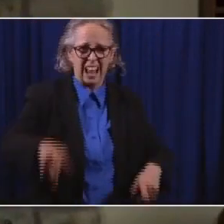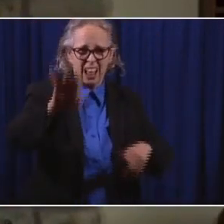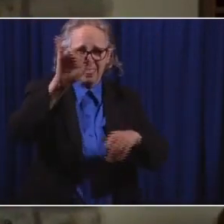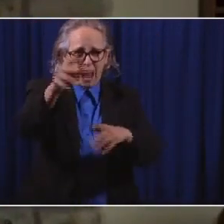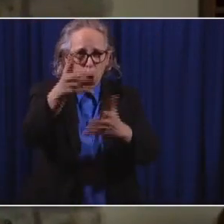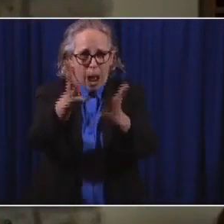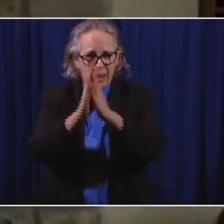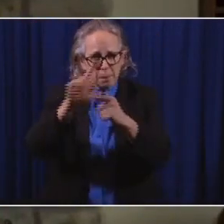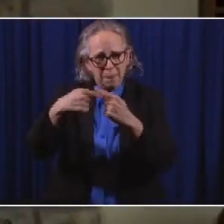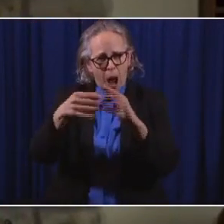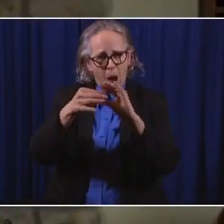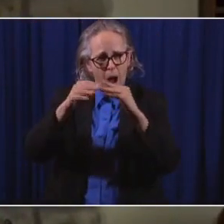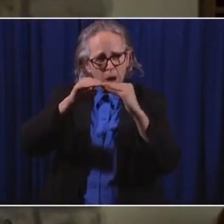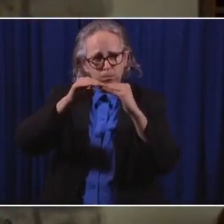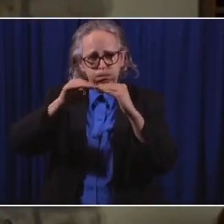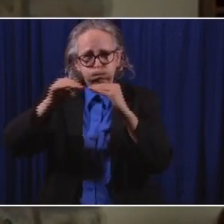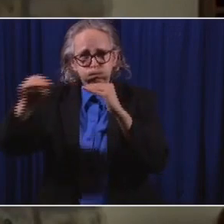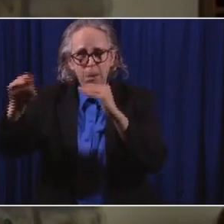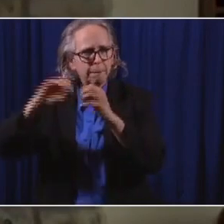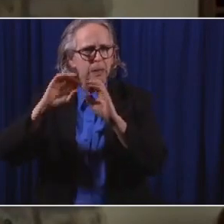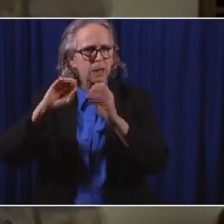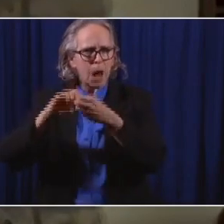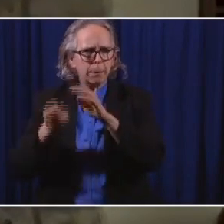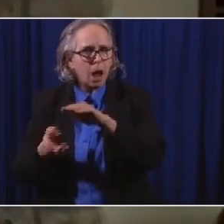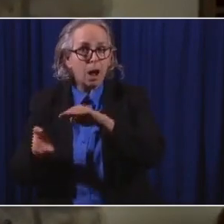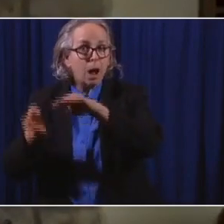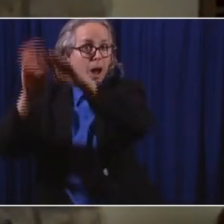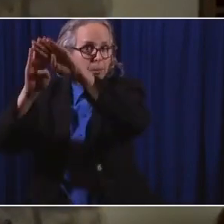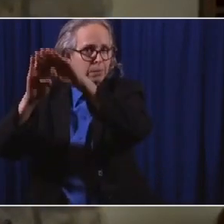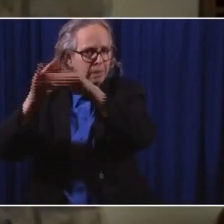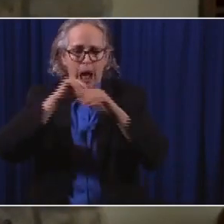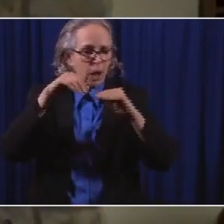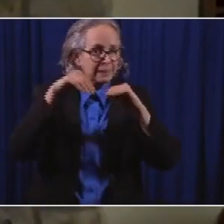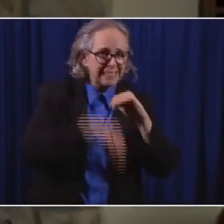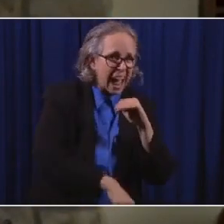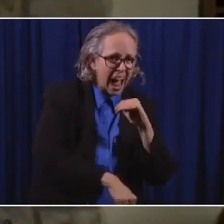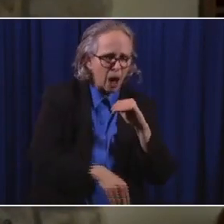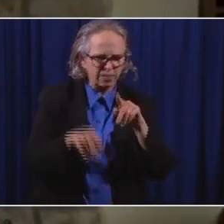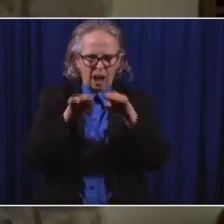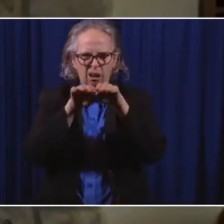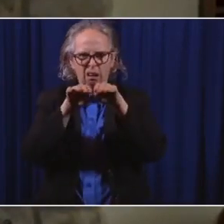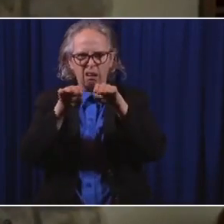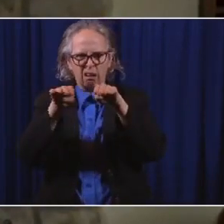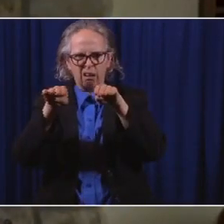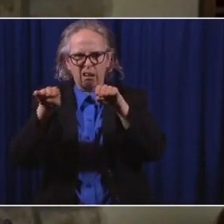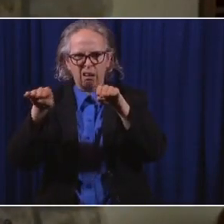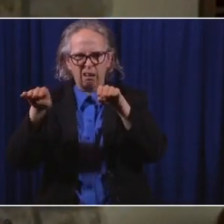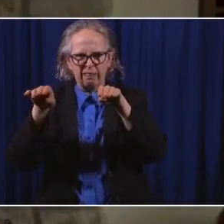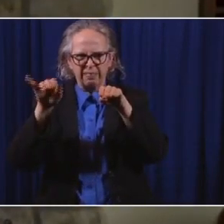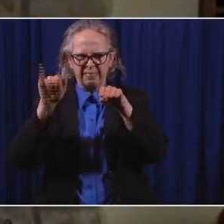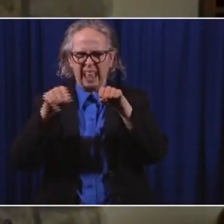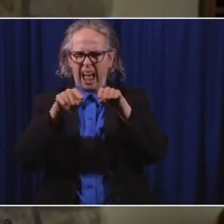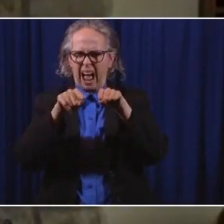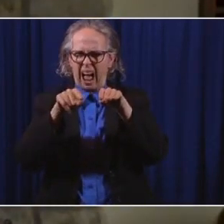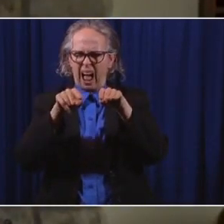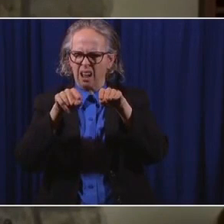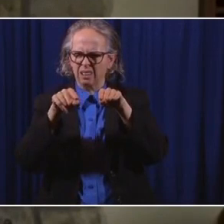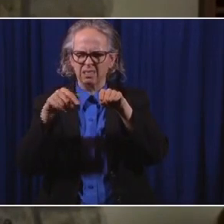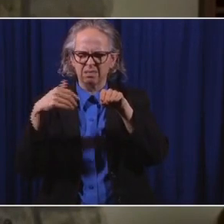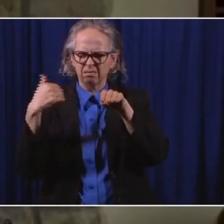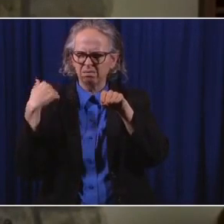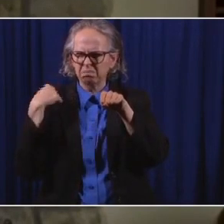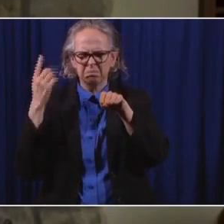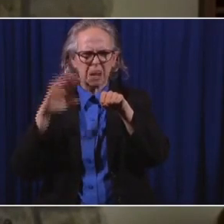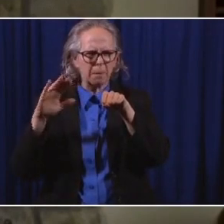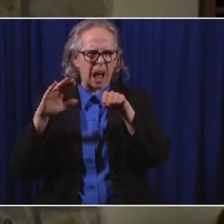and you're not going down. We had a plateau in cases for quite a period of time around 1,000 cases a day. I mean, we